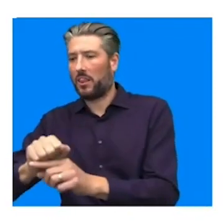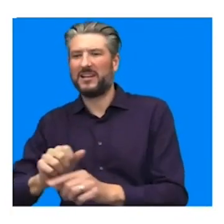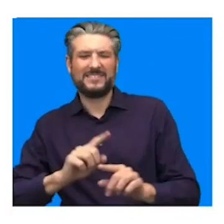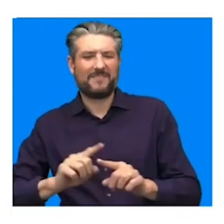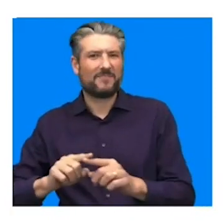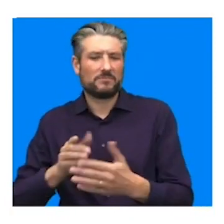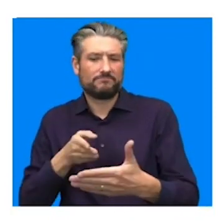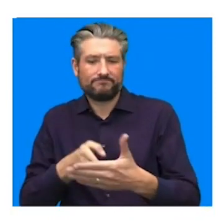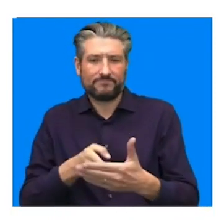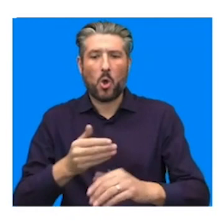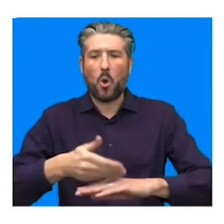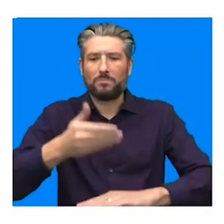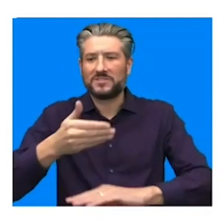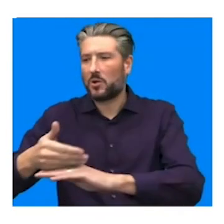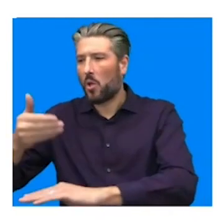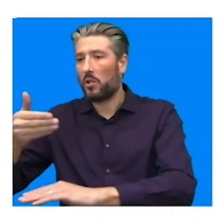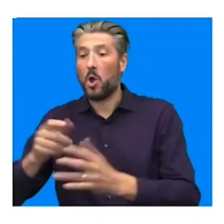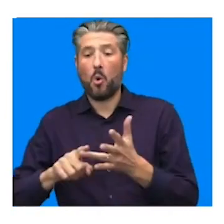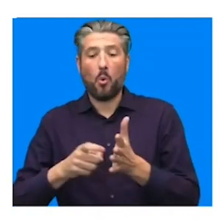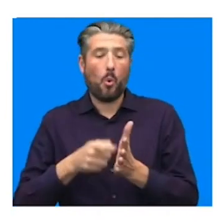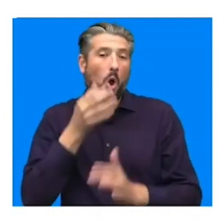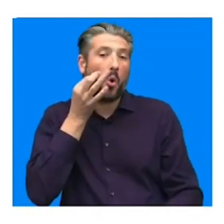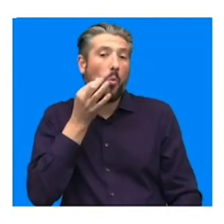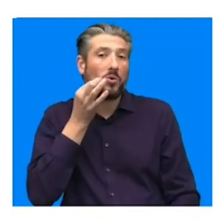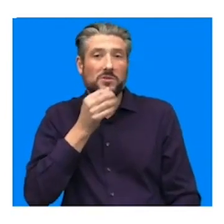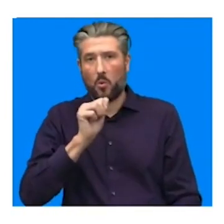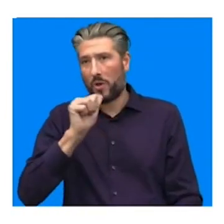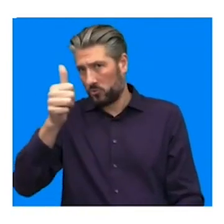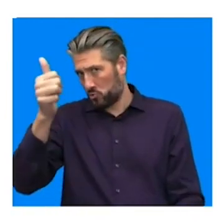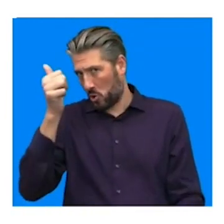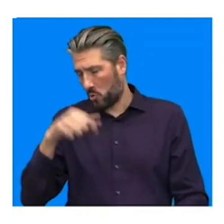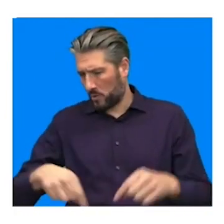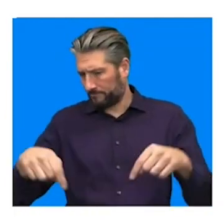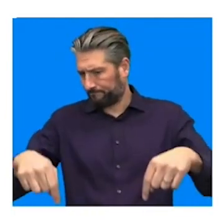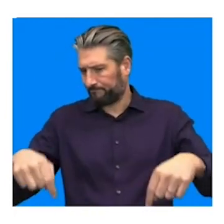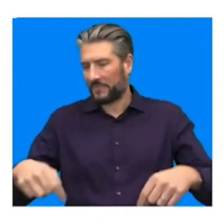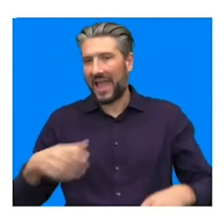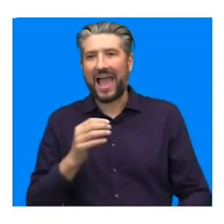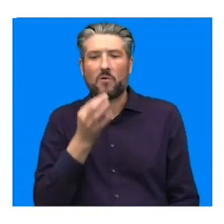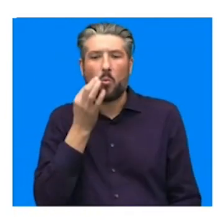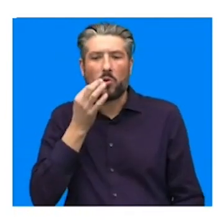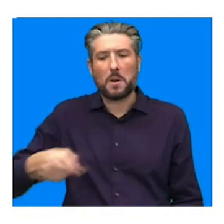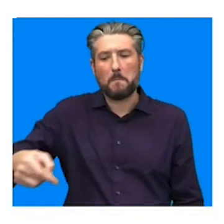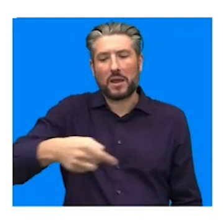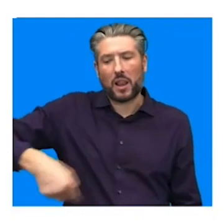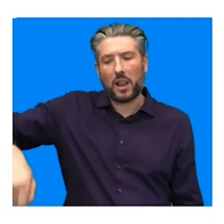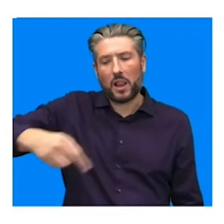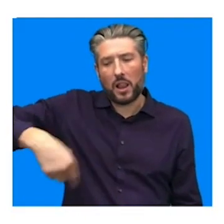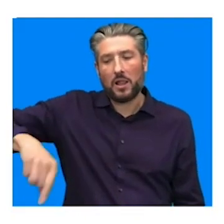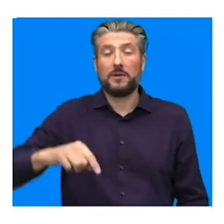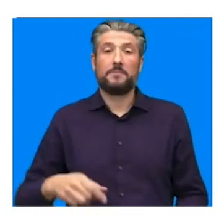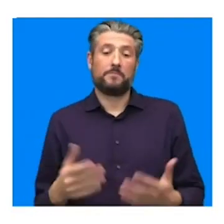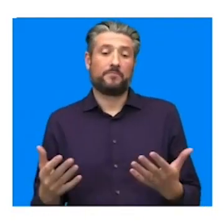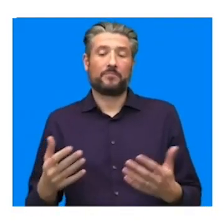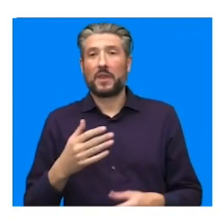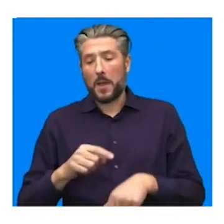to detect any puddles on the ground. There was Bluetooth to tell you where you